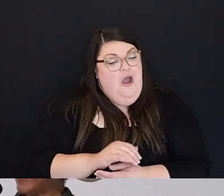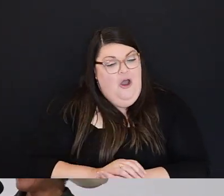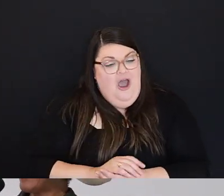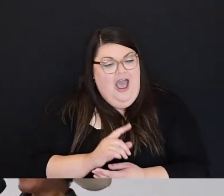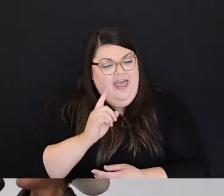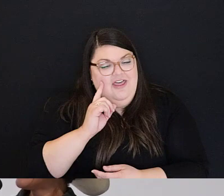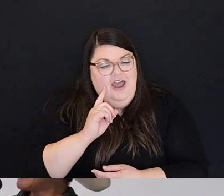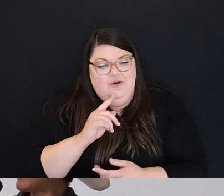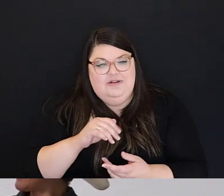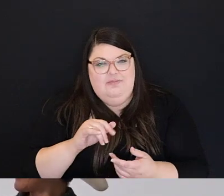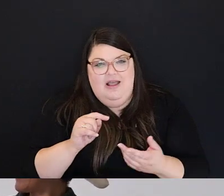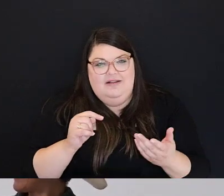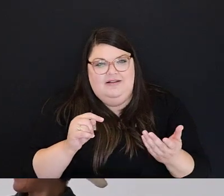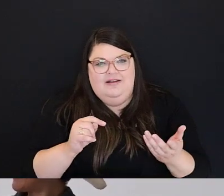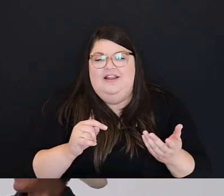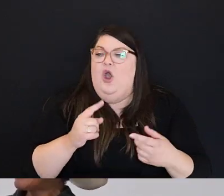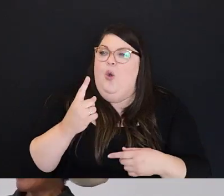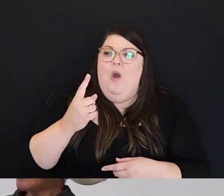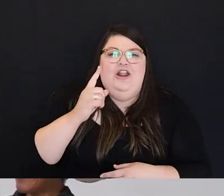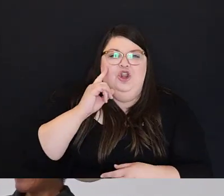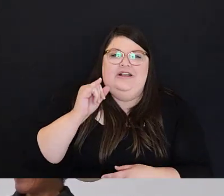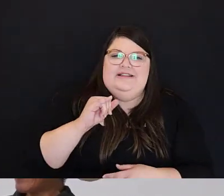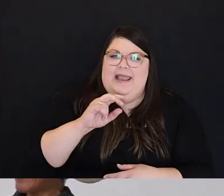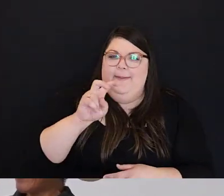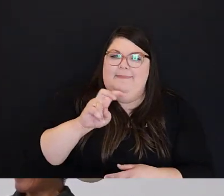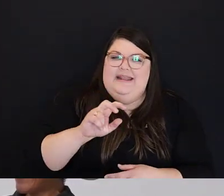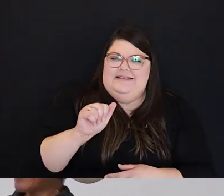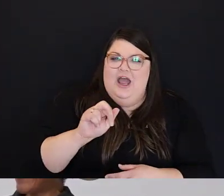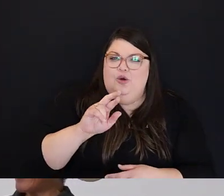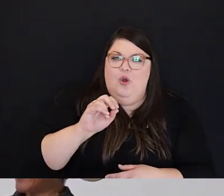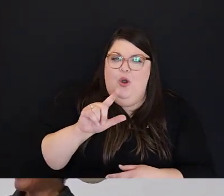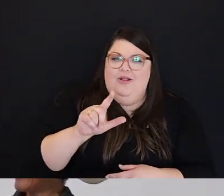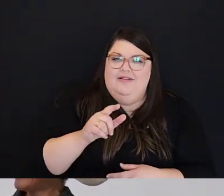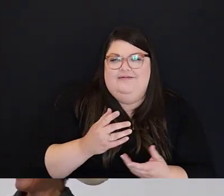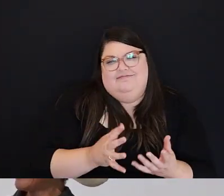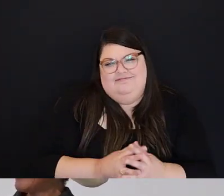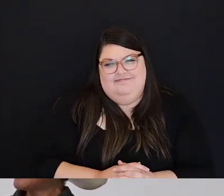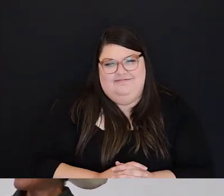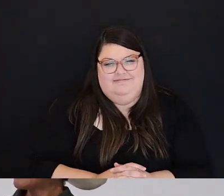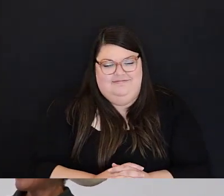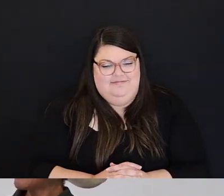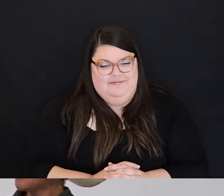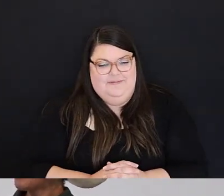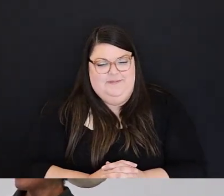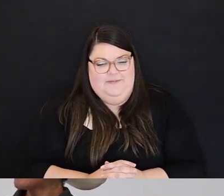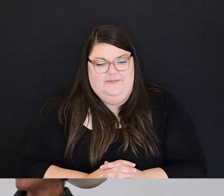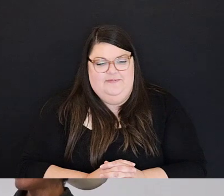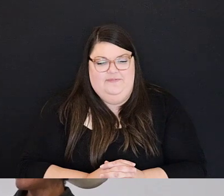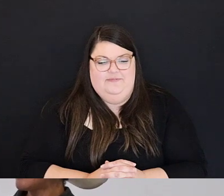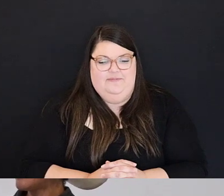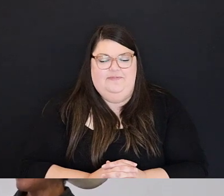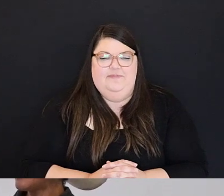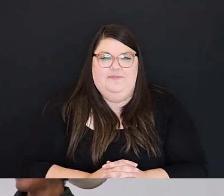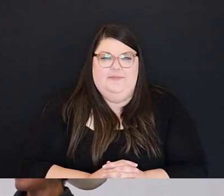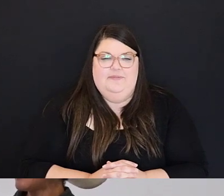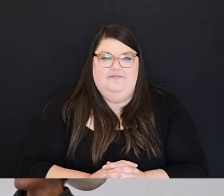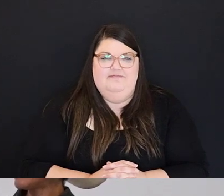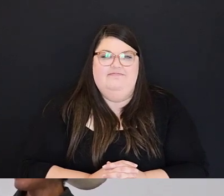It's One looks like a pizza roll for sure. Once you see the show, you'll Yeah. see. Looks like pizza dough. so it's